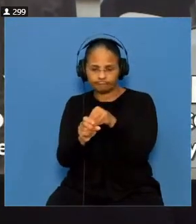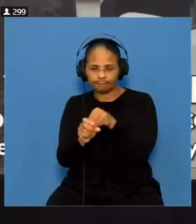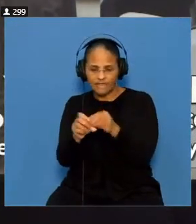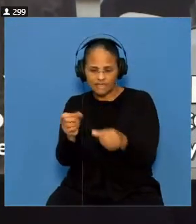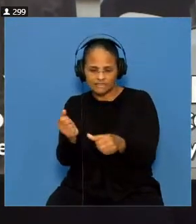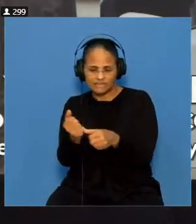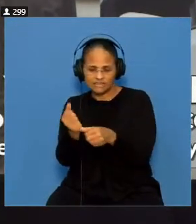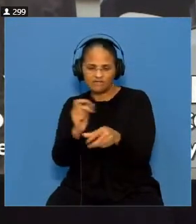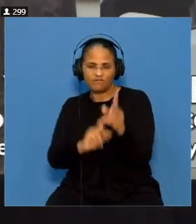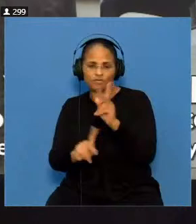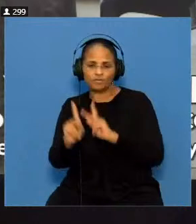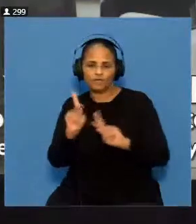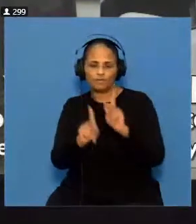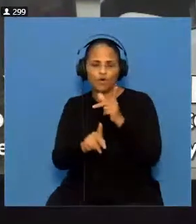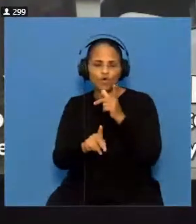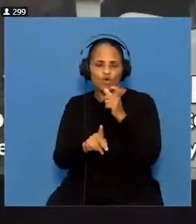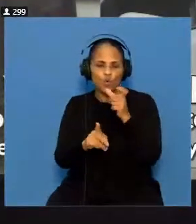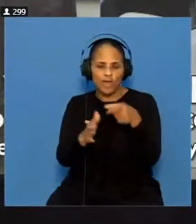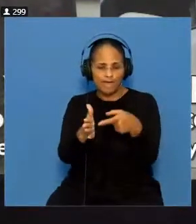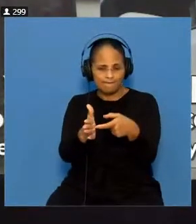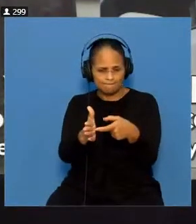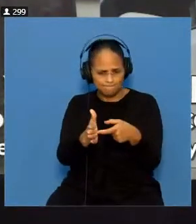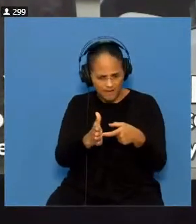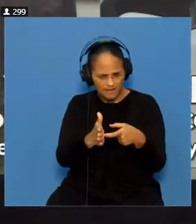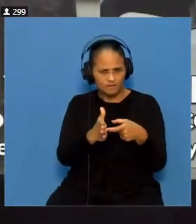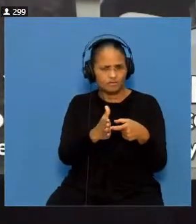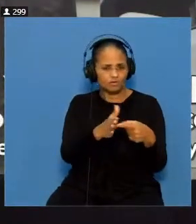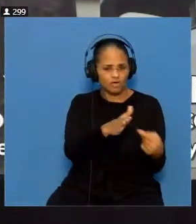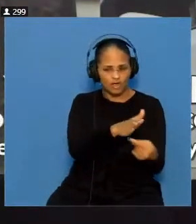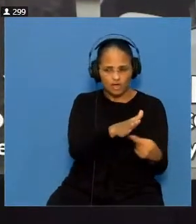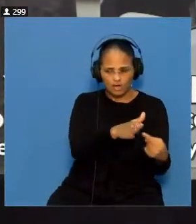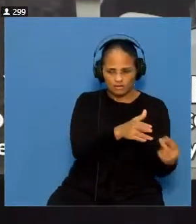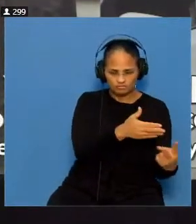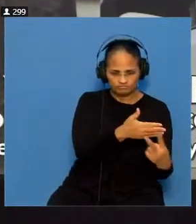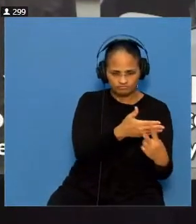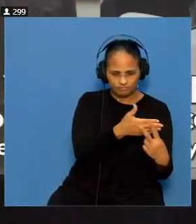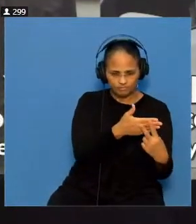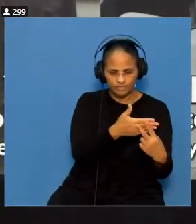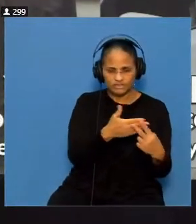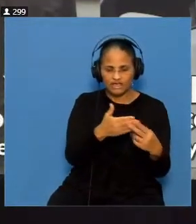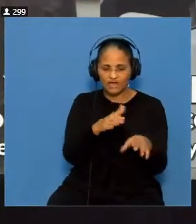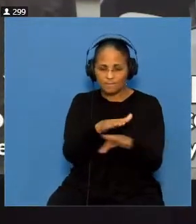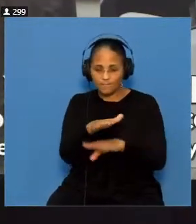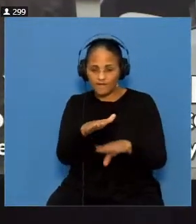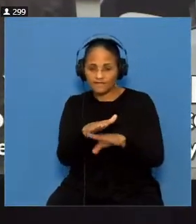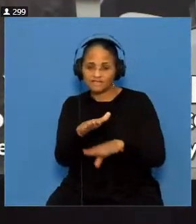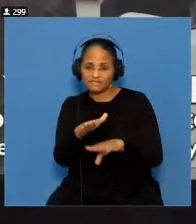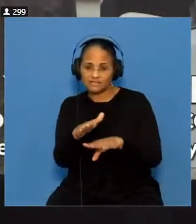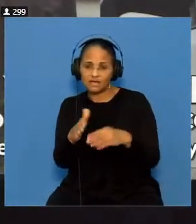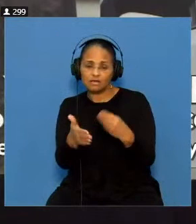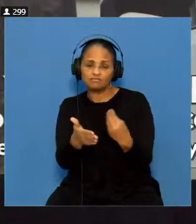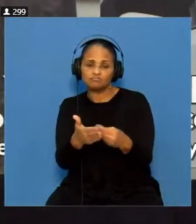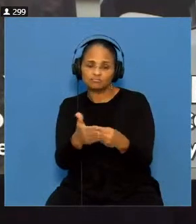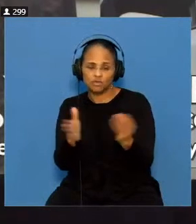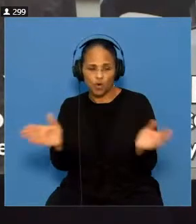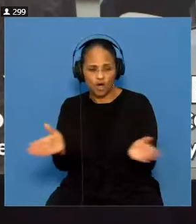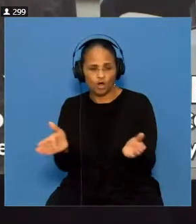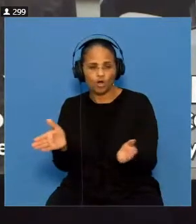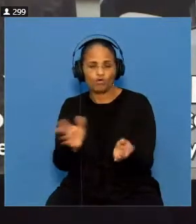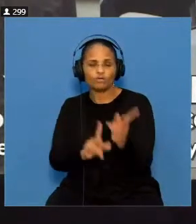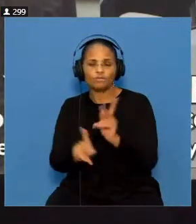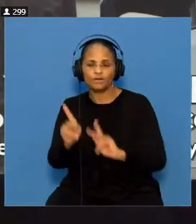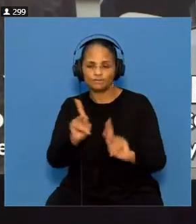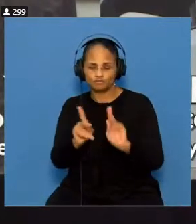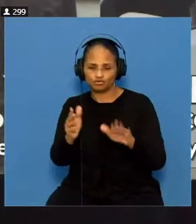was for persons that were in mandatory quarantine that were unable to work so they could have some form of basic income. But yes, I'd encourage the community person